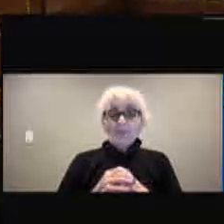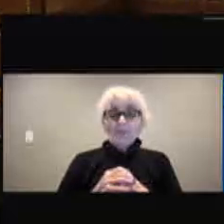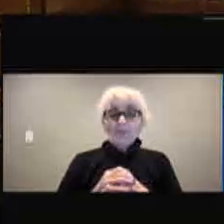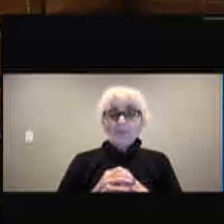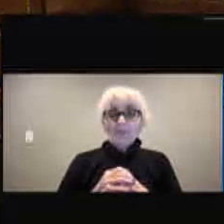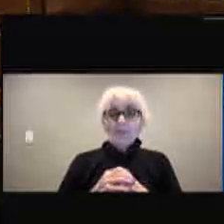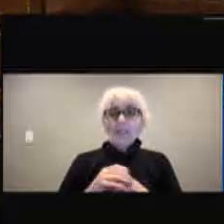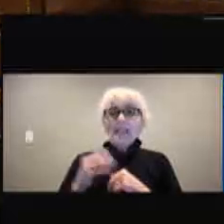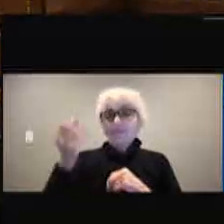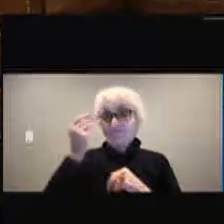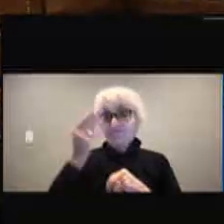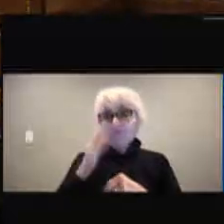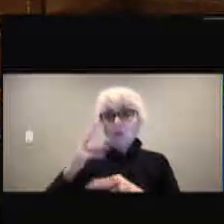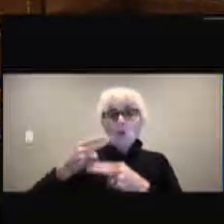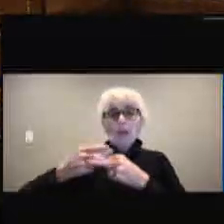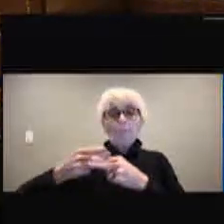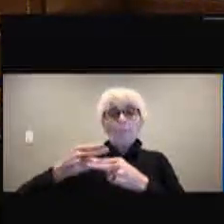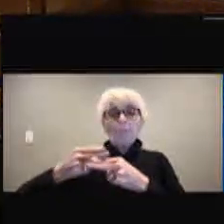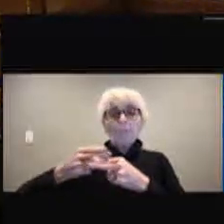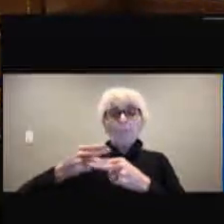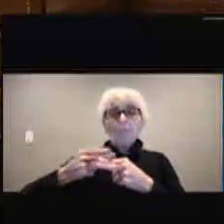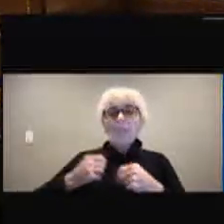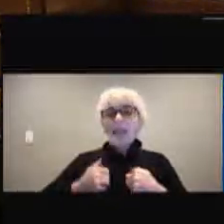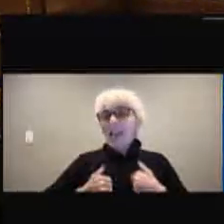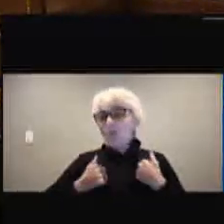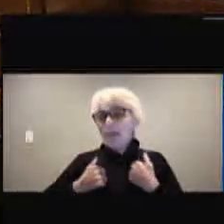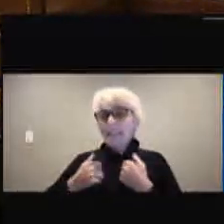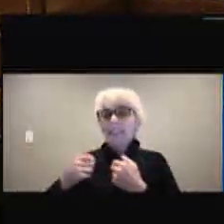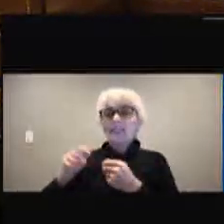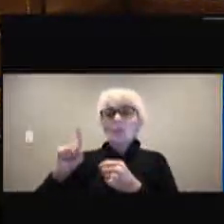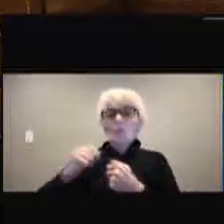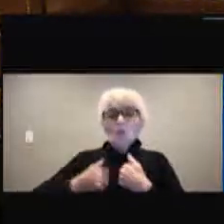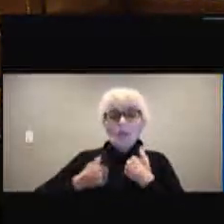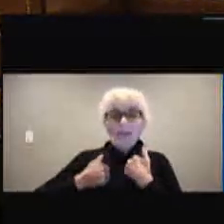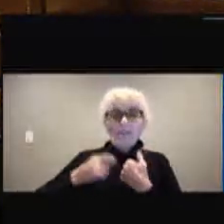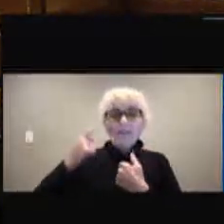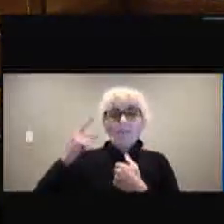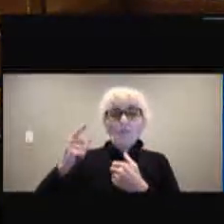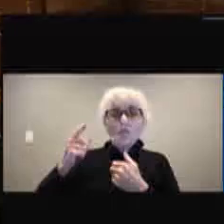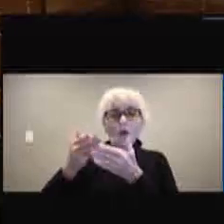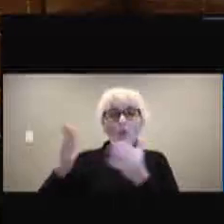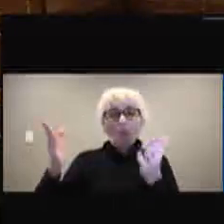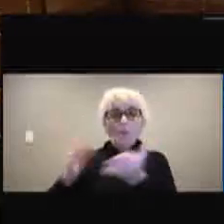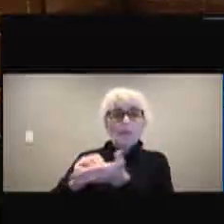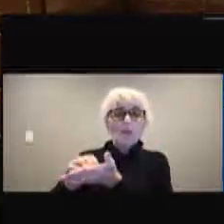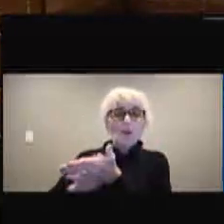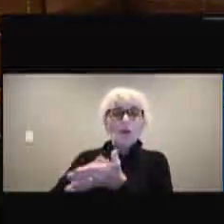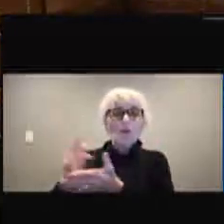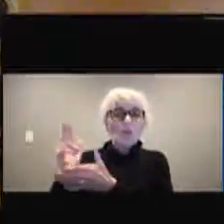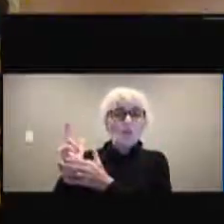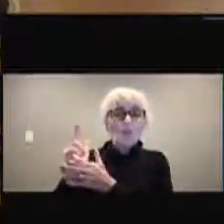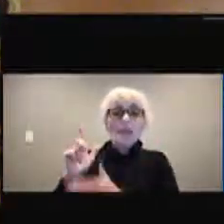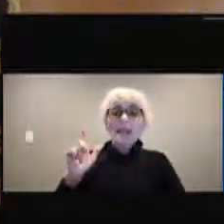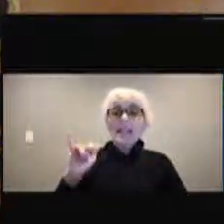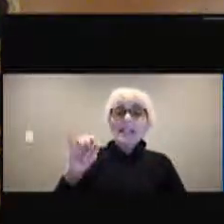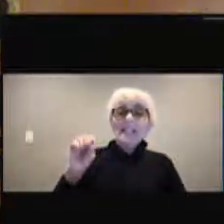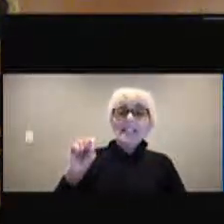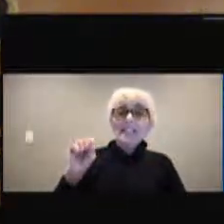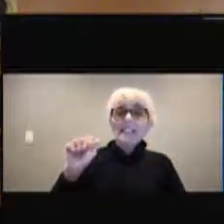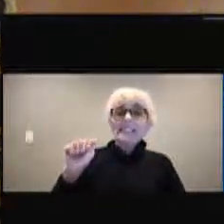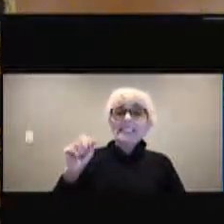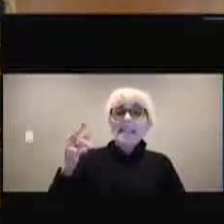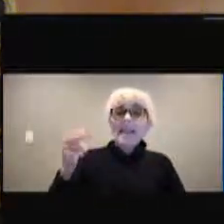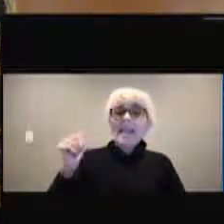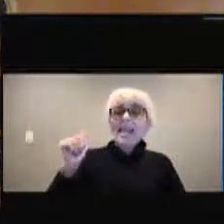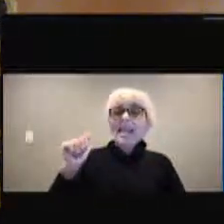state your name and address or neighborhood for the public record, and you'll have 3 minutes to speak. Okay, Lisa Haydu, and